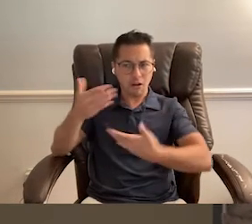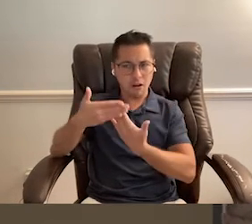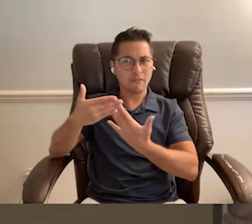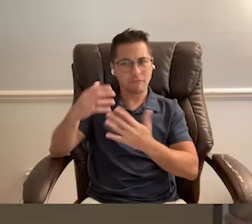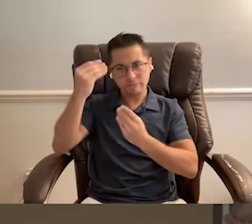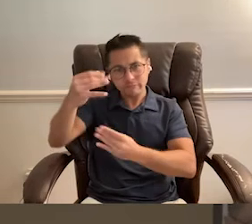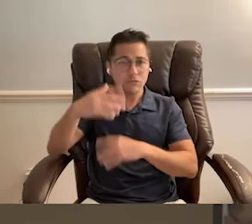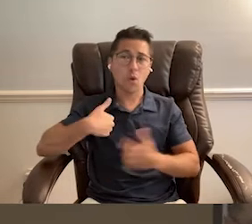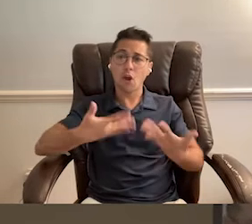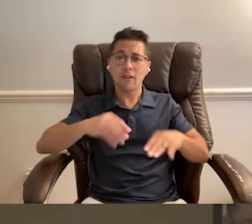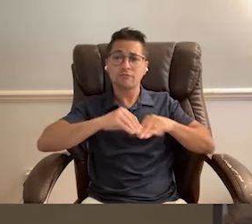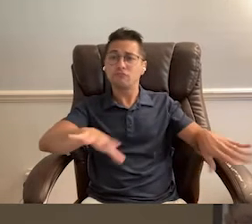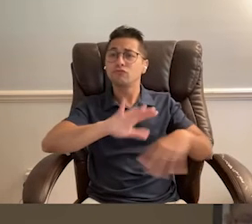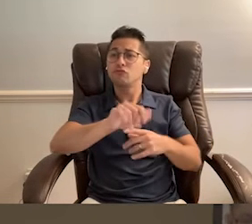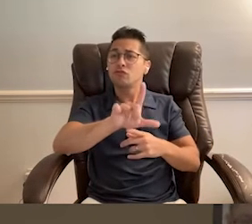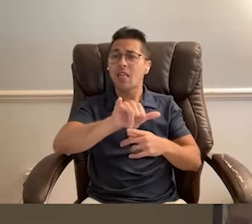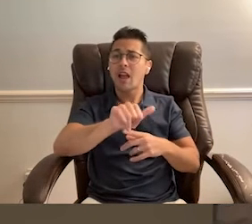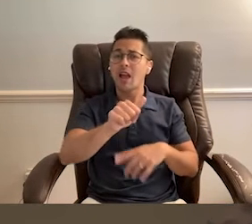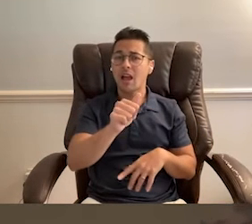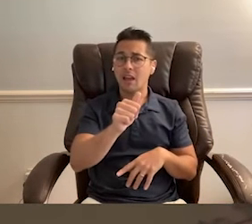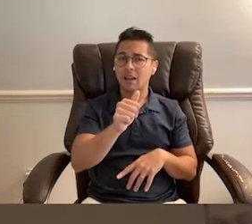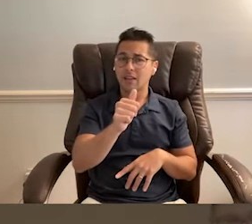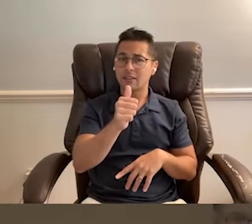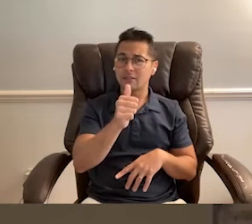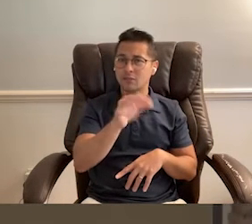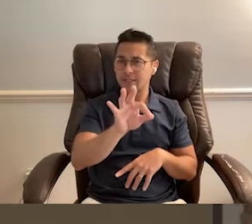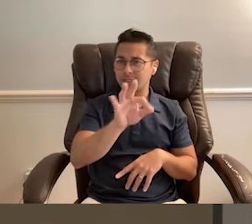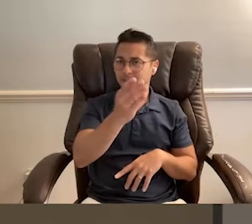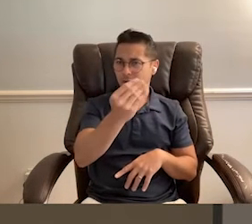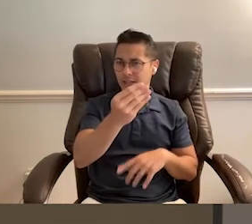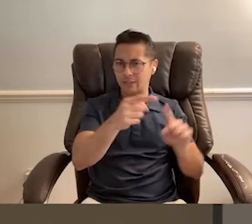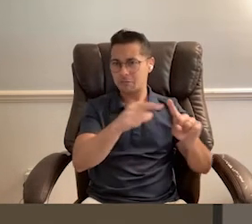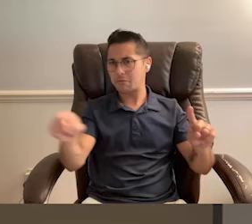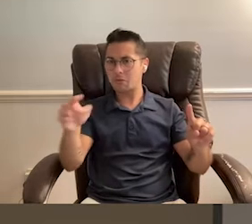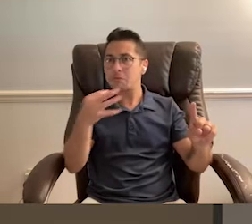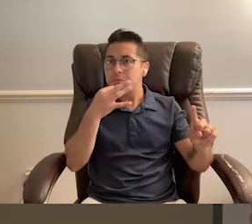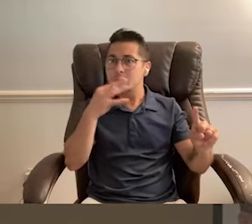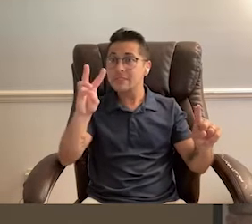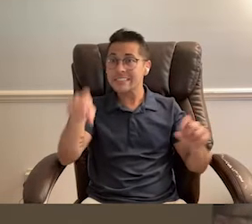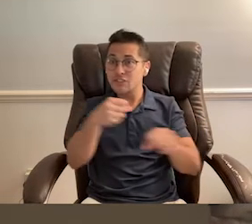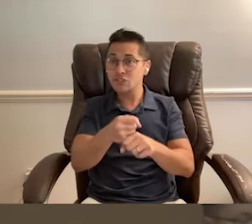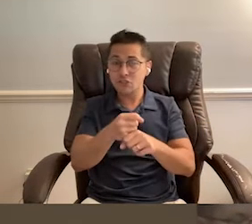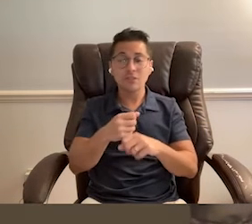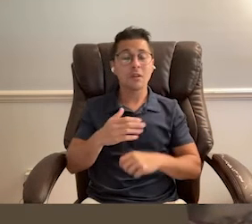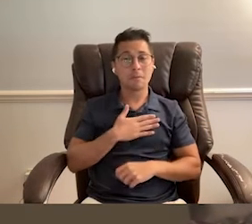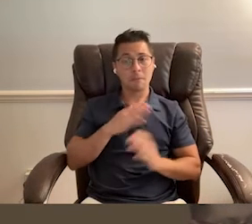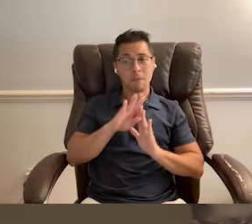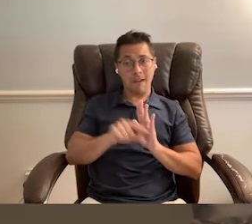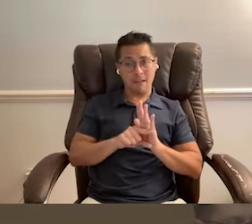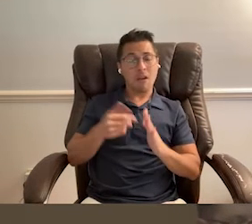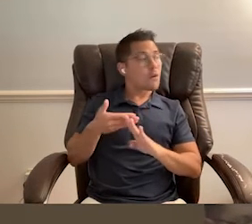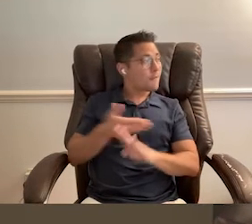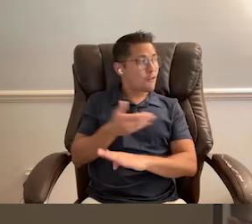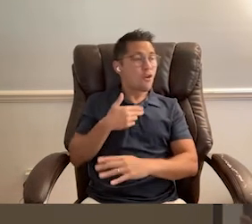on our 6-year anniversary. A little bit of my background: I had the pleasure before coming on in April